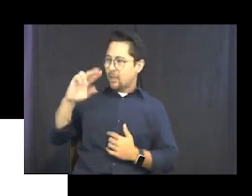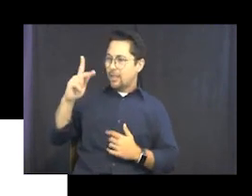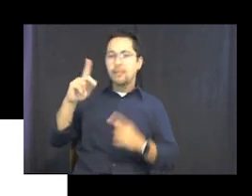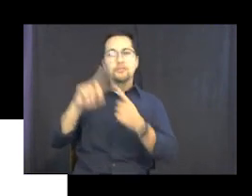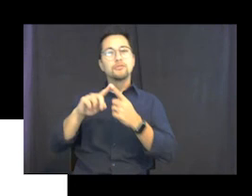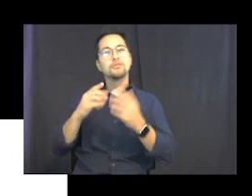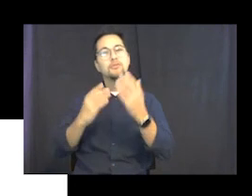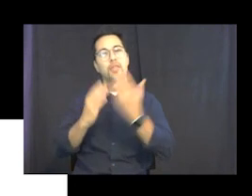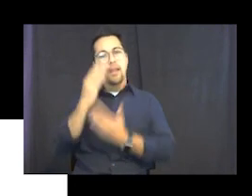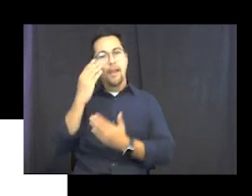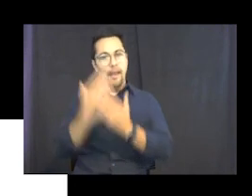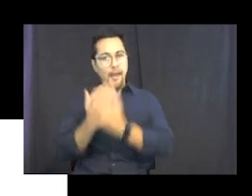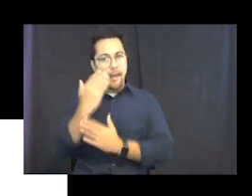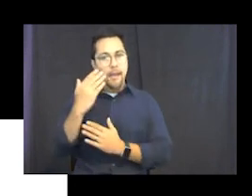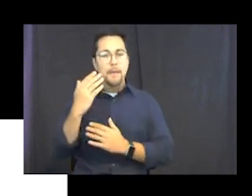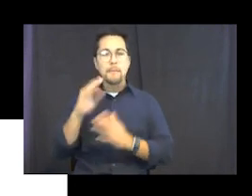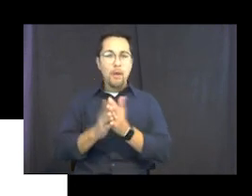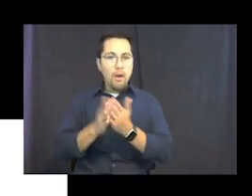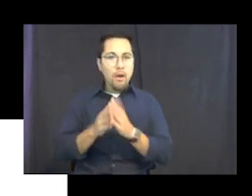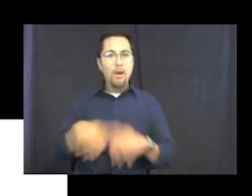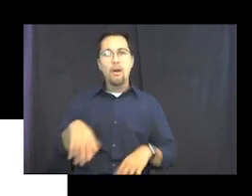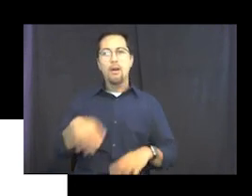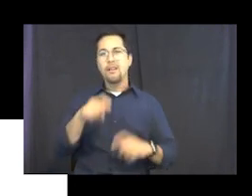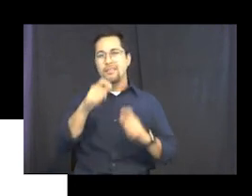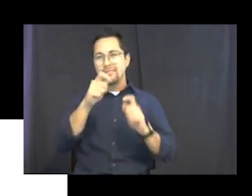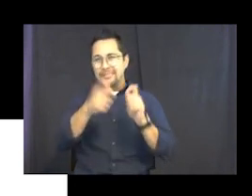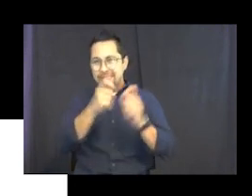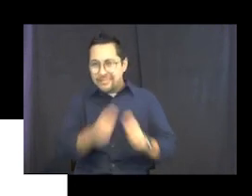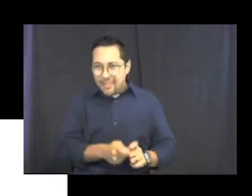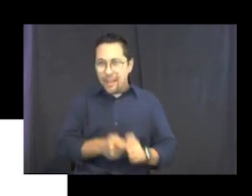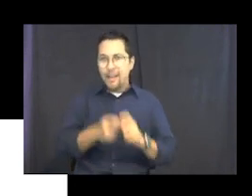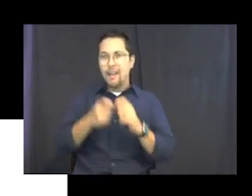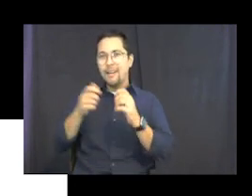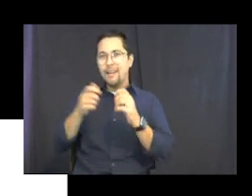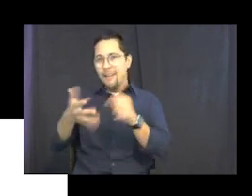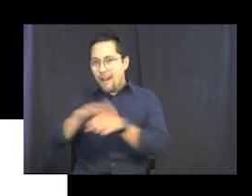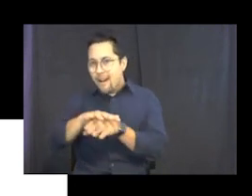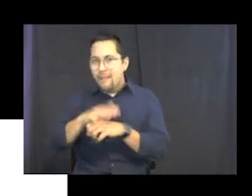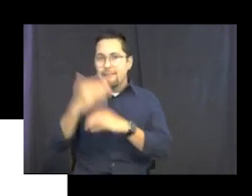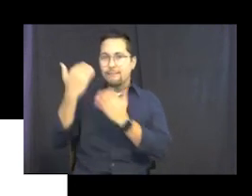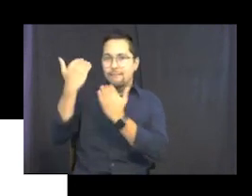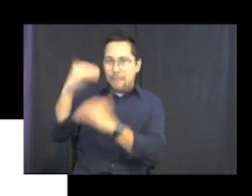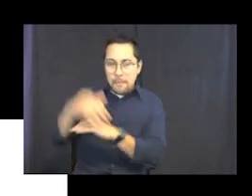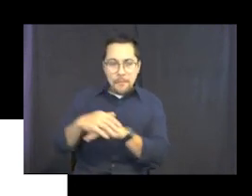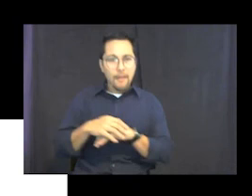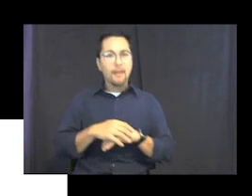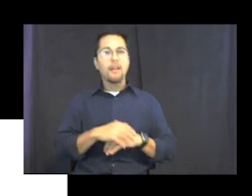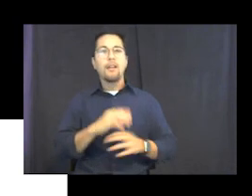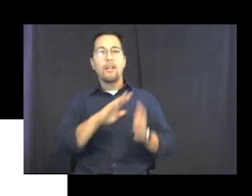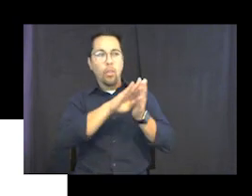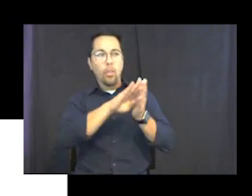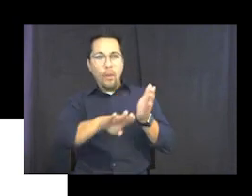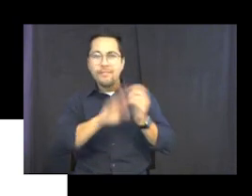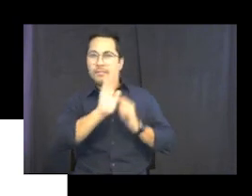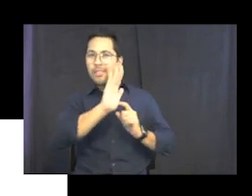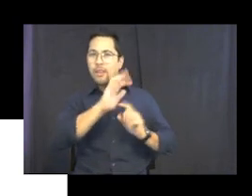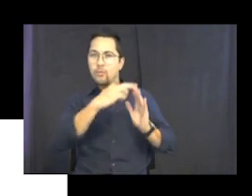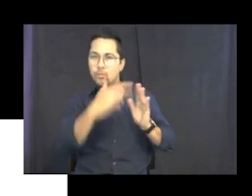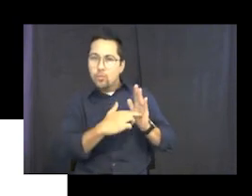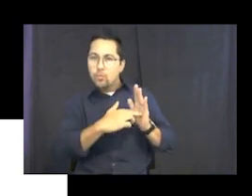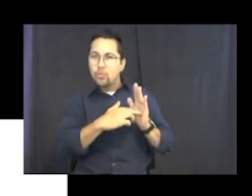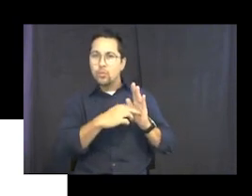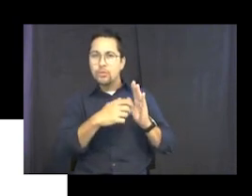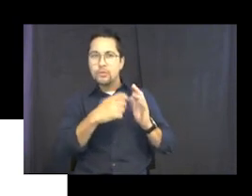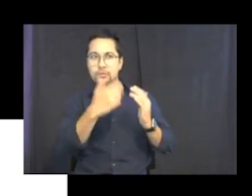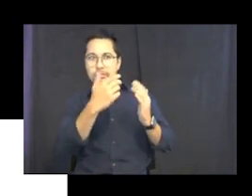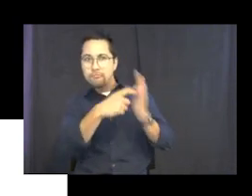handbook with all of the details, the coverage and limitations about the waiver, the rules and regulations. We've